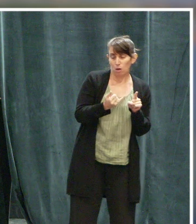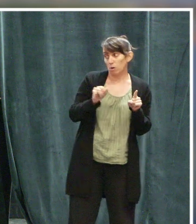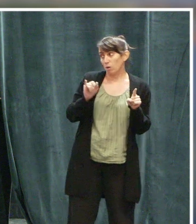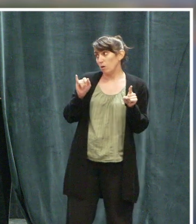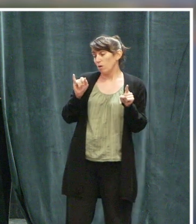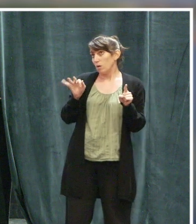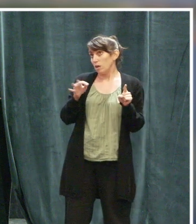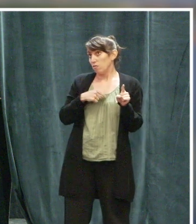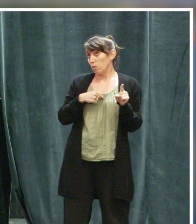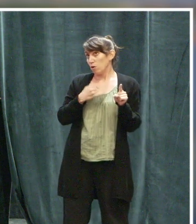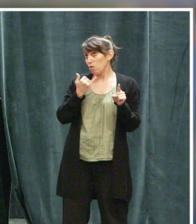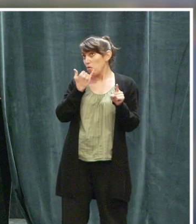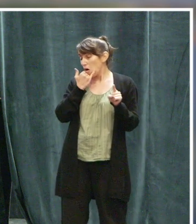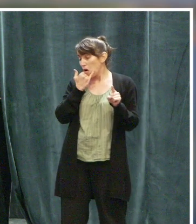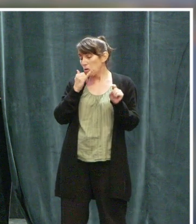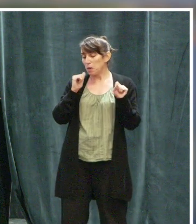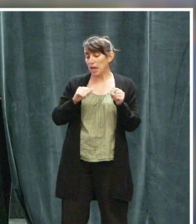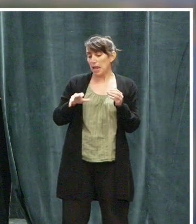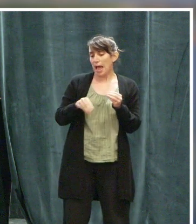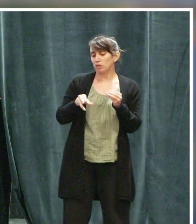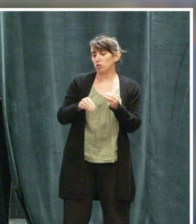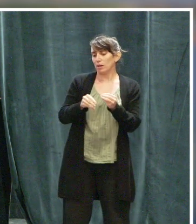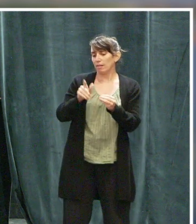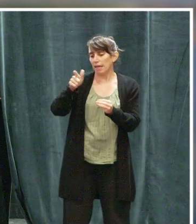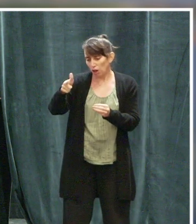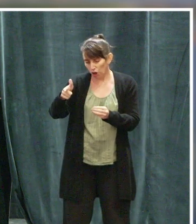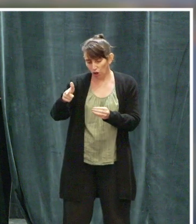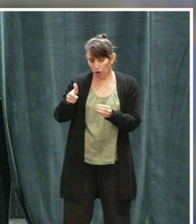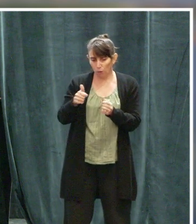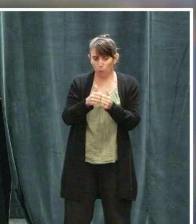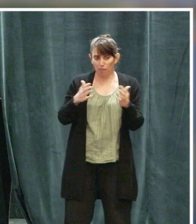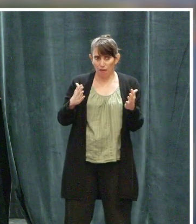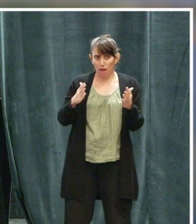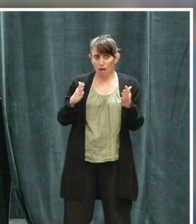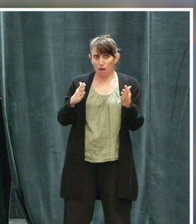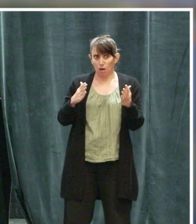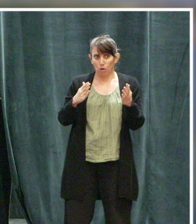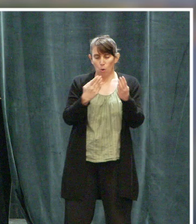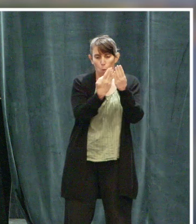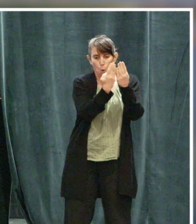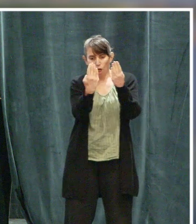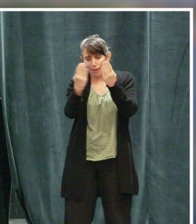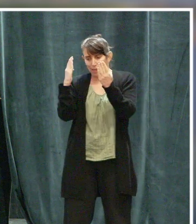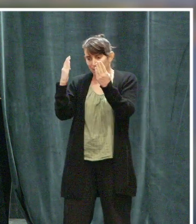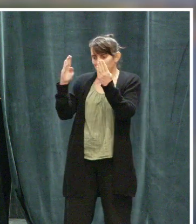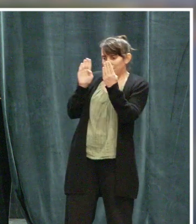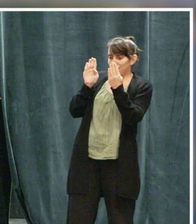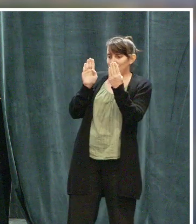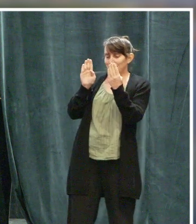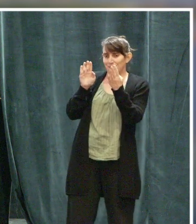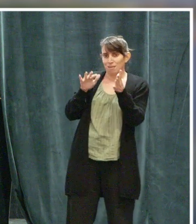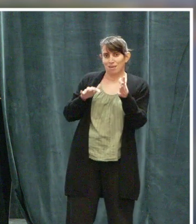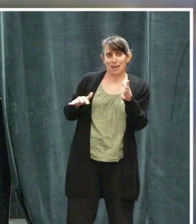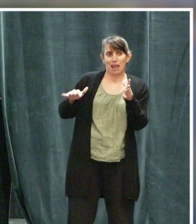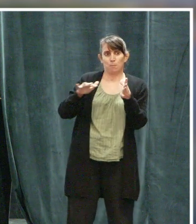as somebody had mentioned, we can add to it later without walling in the neighborhood in anticipation